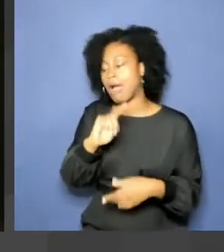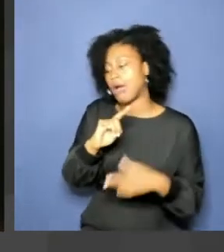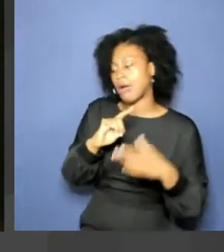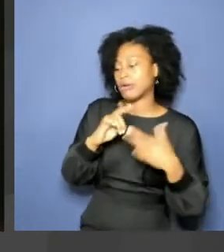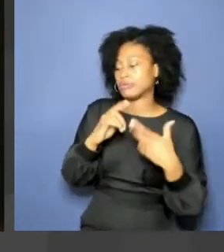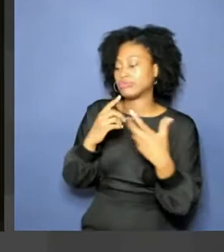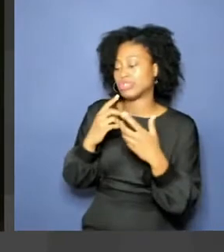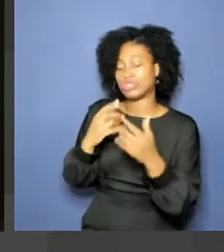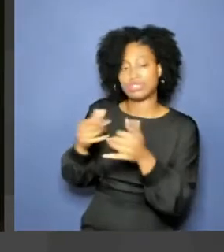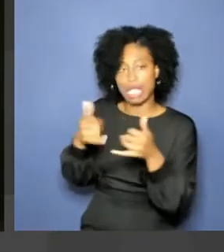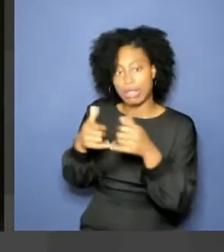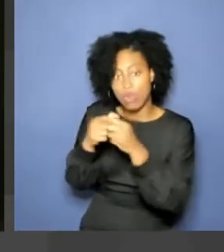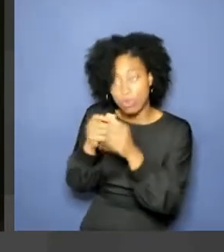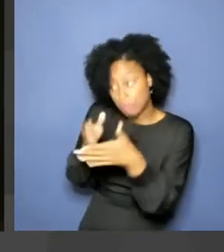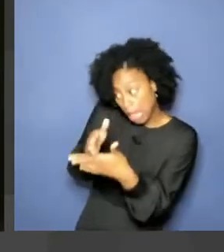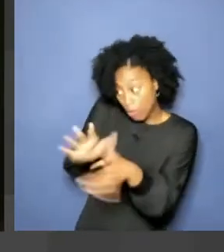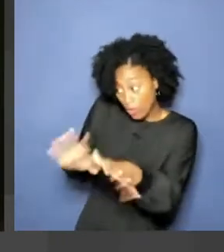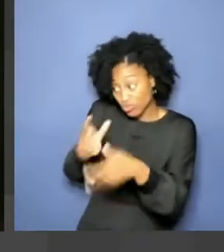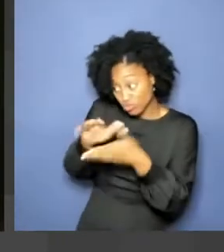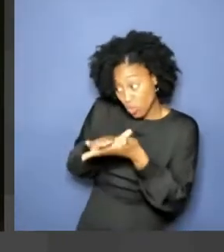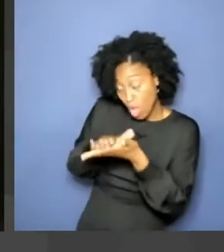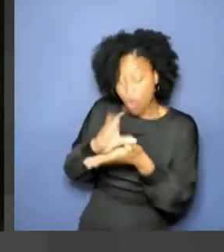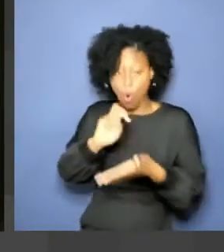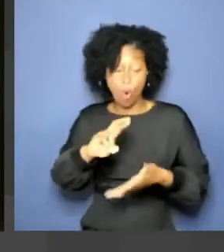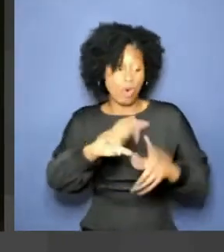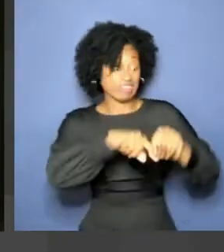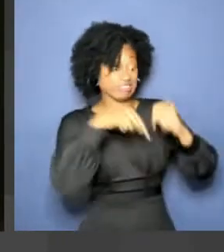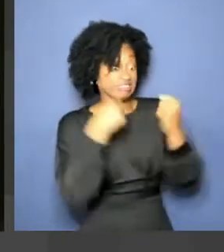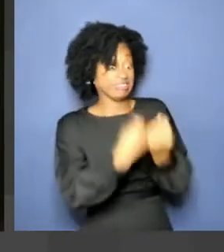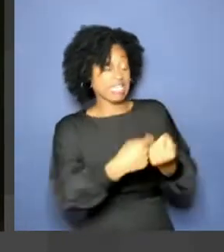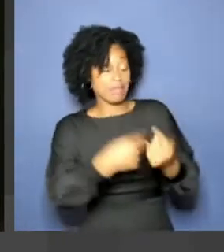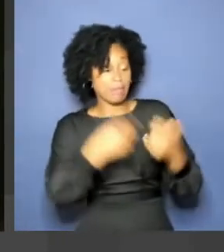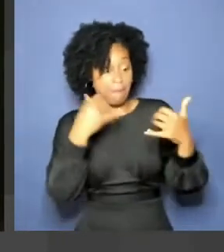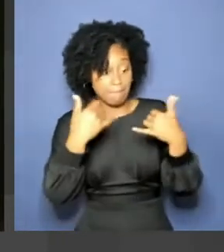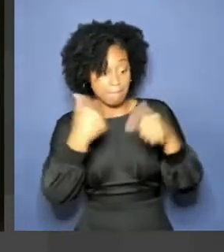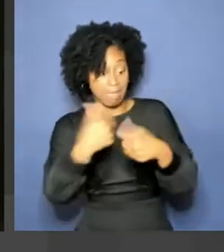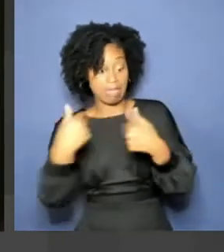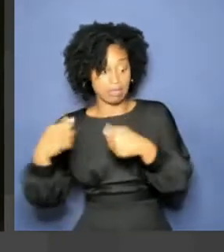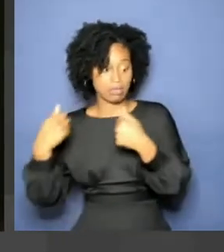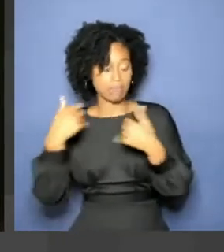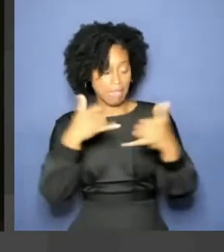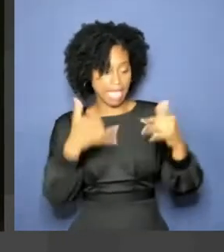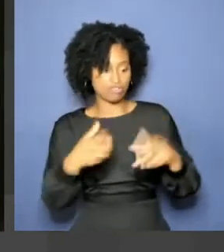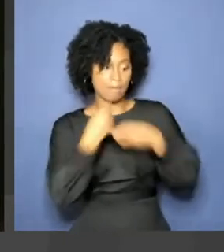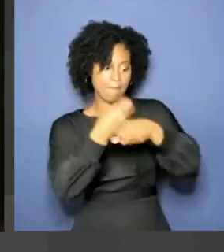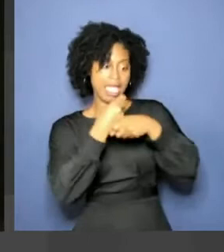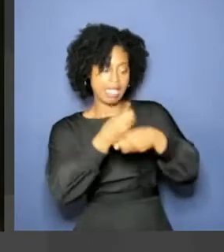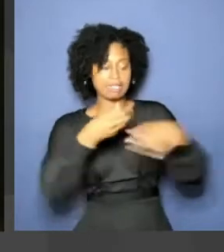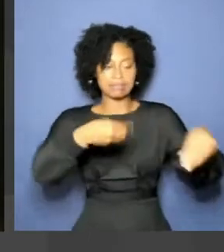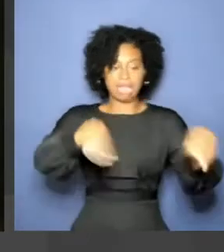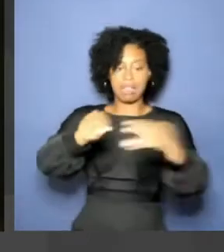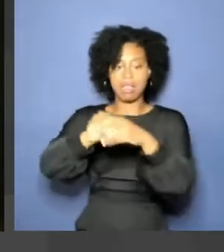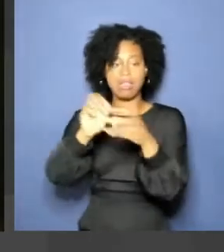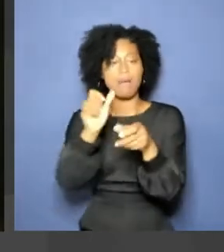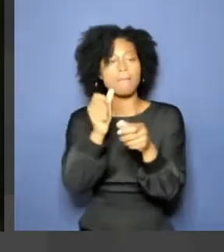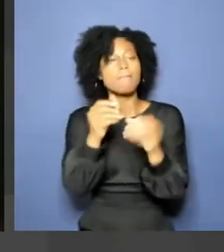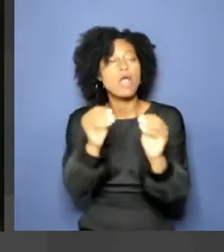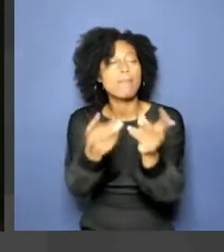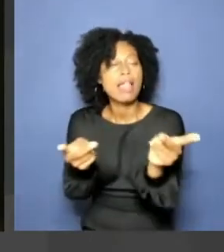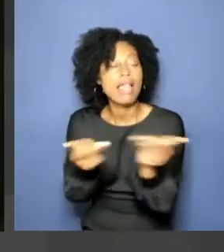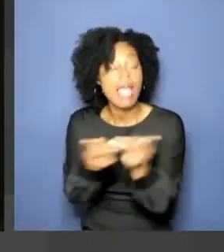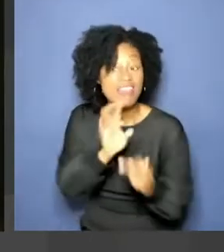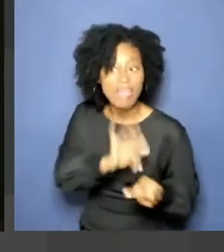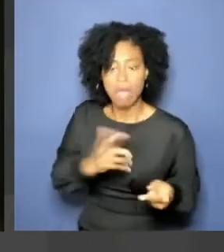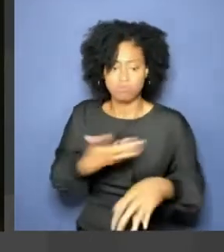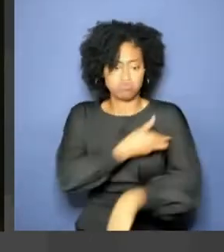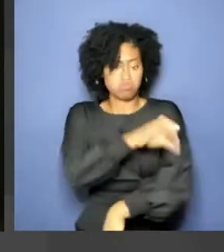of creators that sell something in the marketplace. And then everything in between, right? And our mission really is to empower all of them to